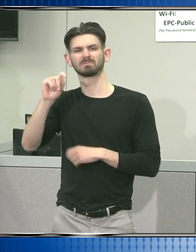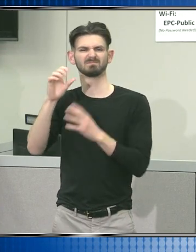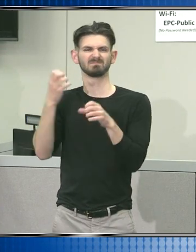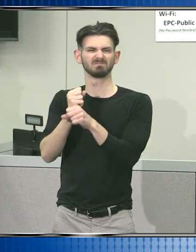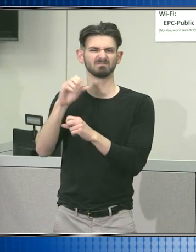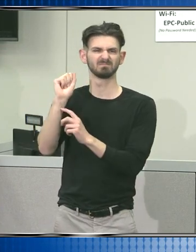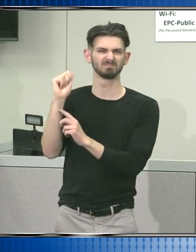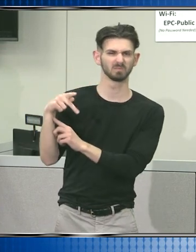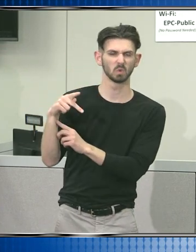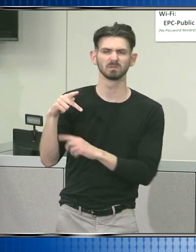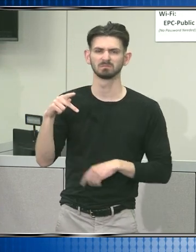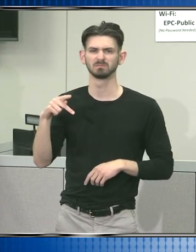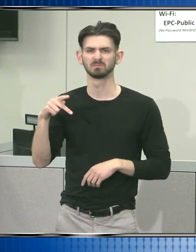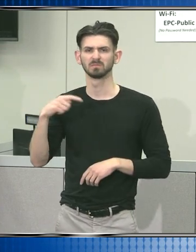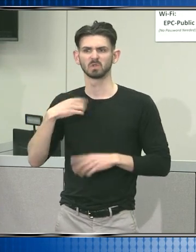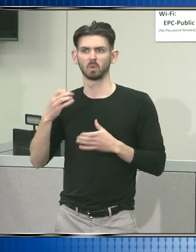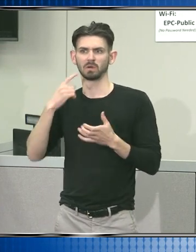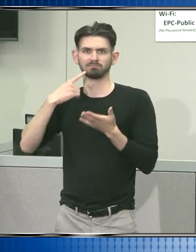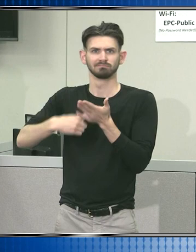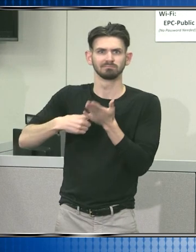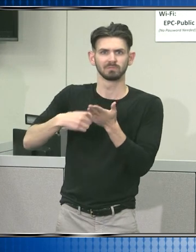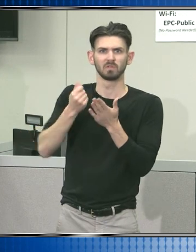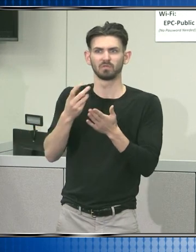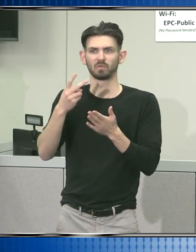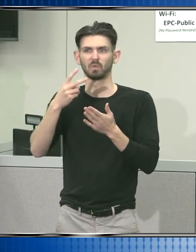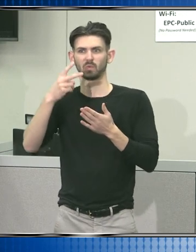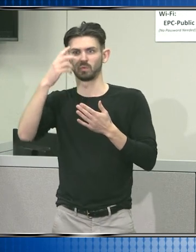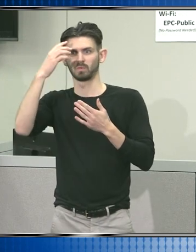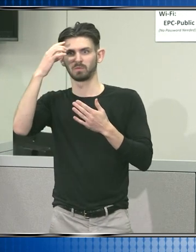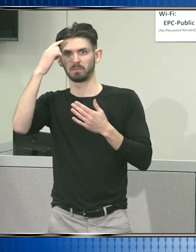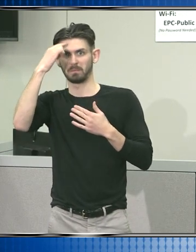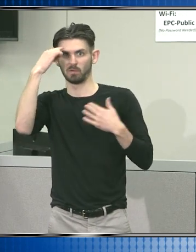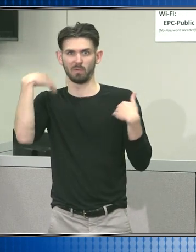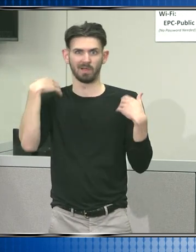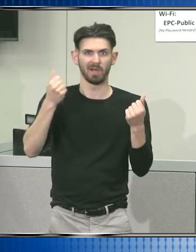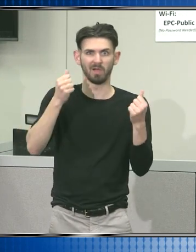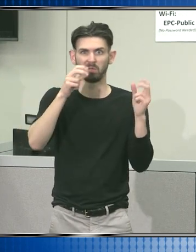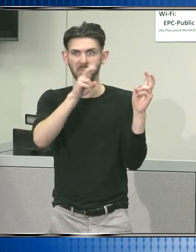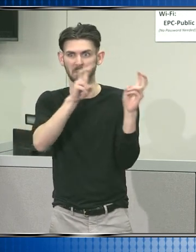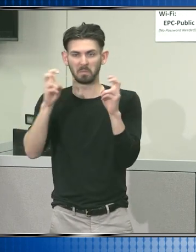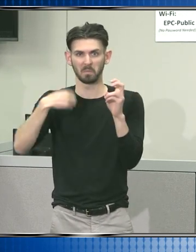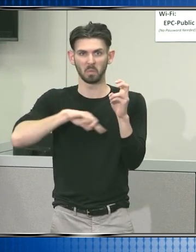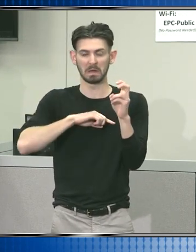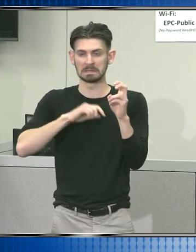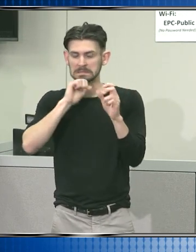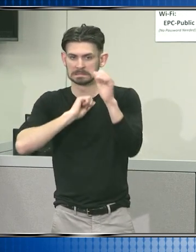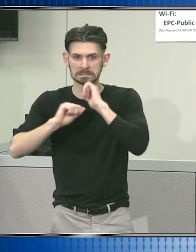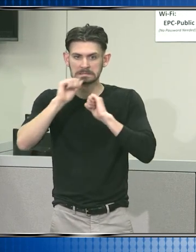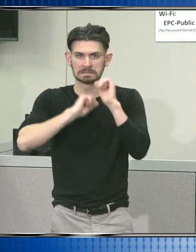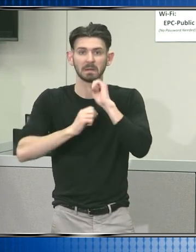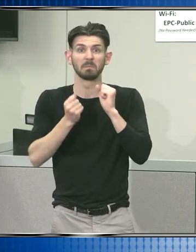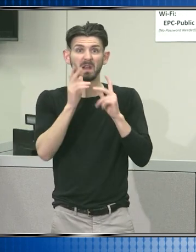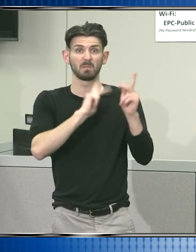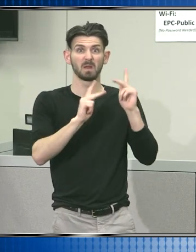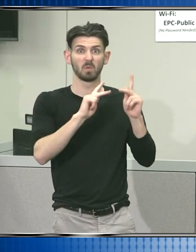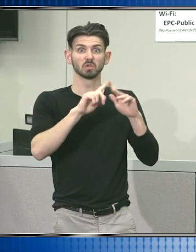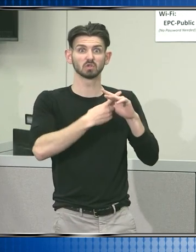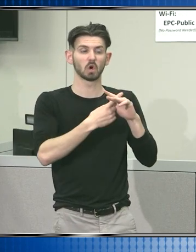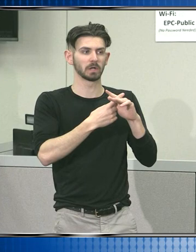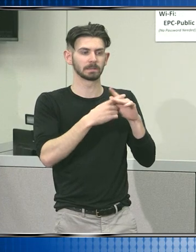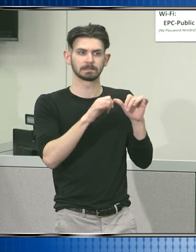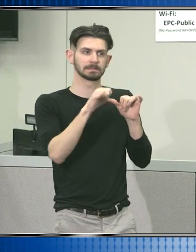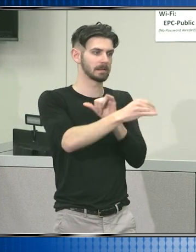change that we're all experiencing. So I know our community is flexing really quickly. Many people are moving to work from home at a really rapid